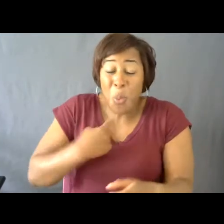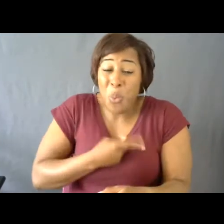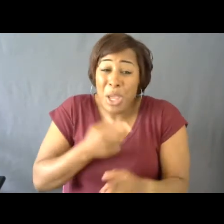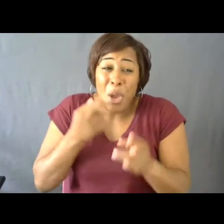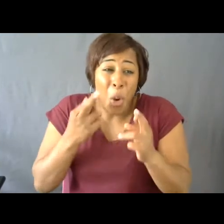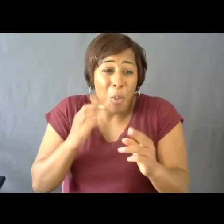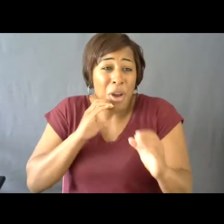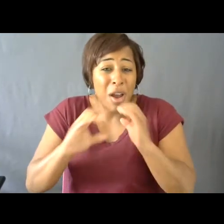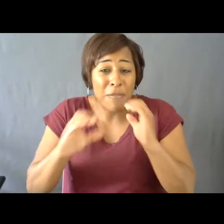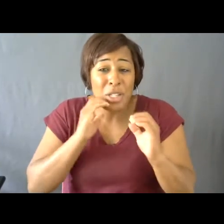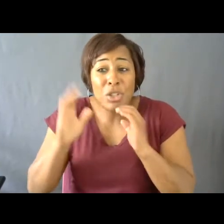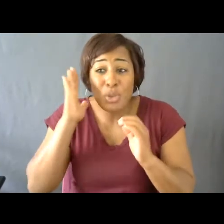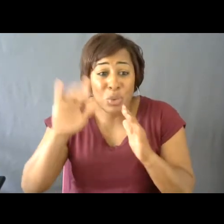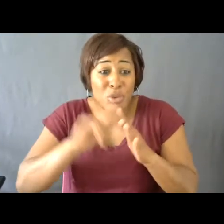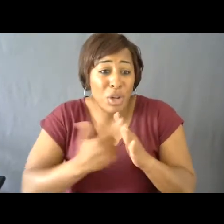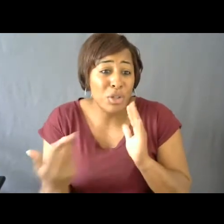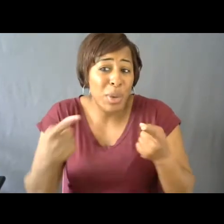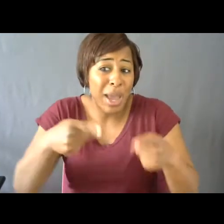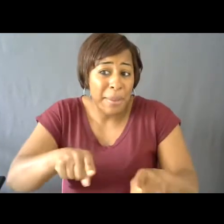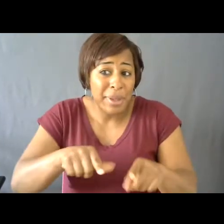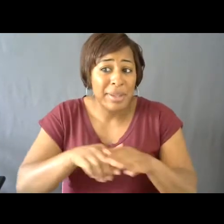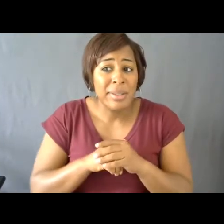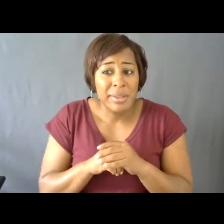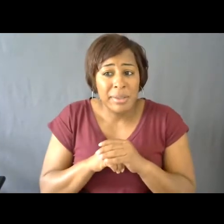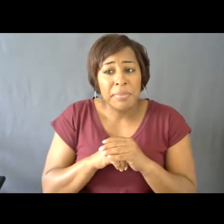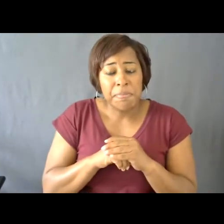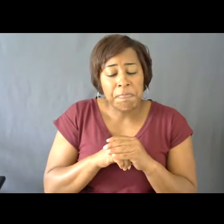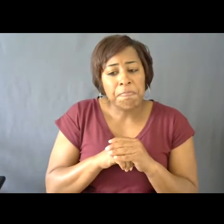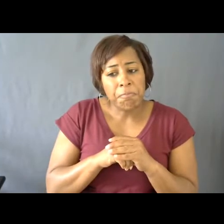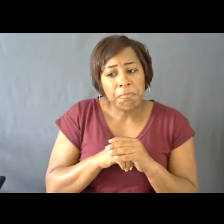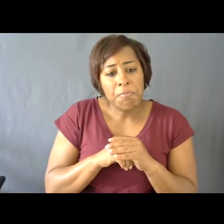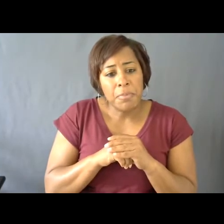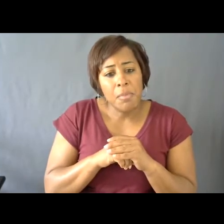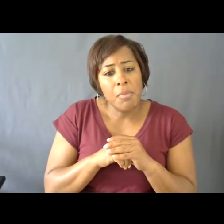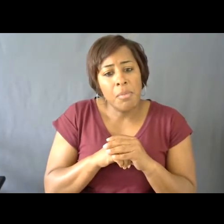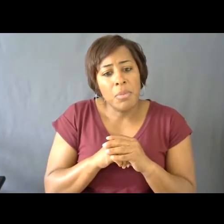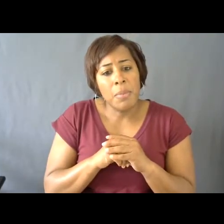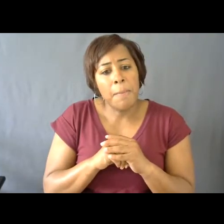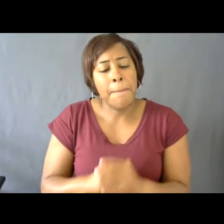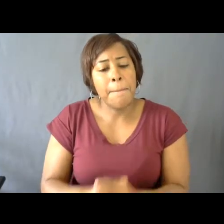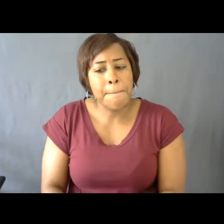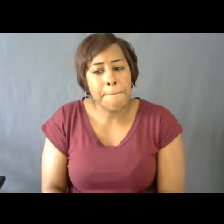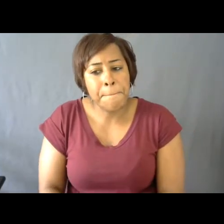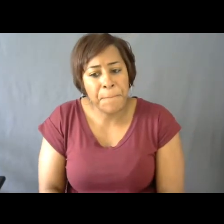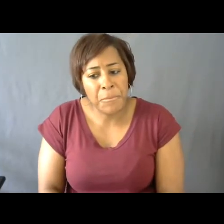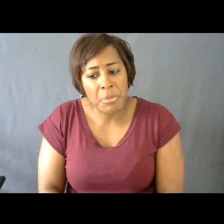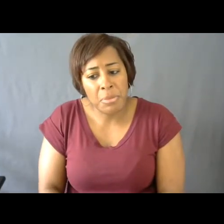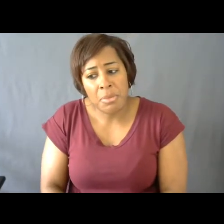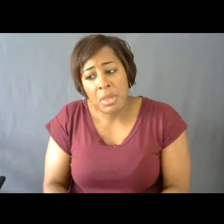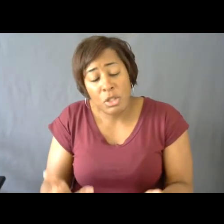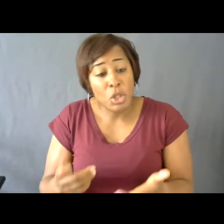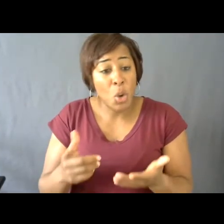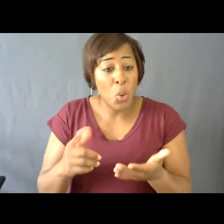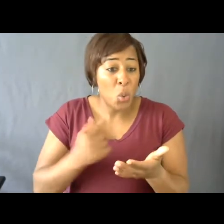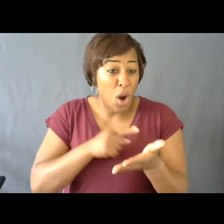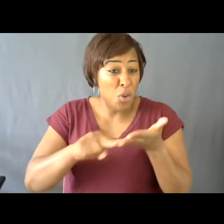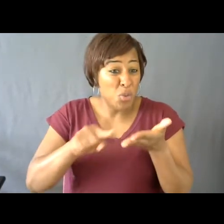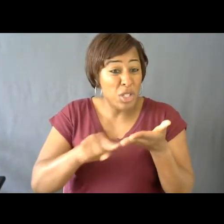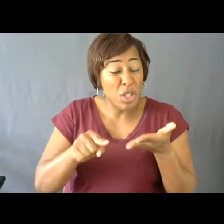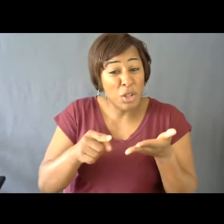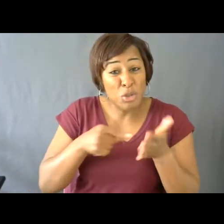as one of the products coming out of our research, that maybe this could happen in the future.